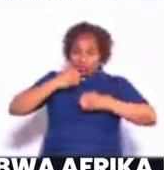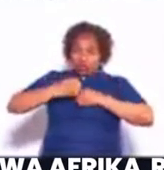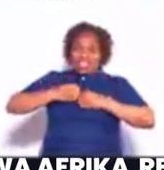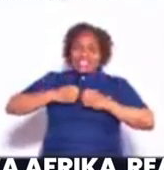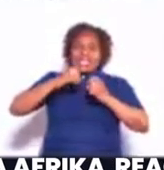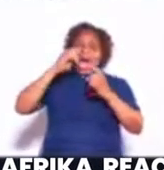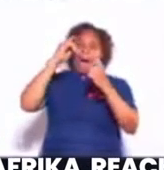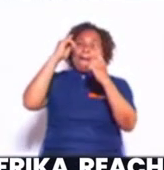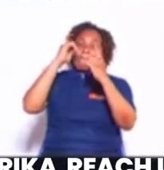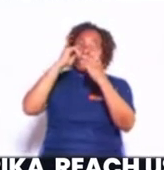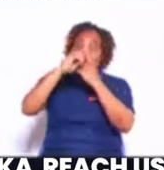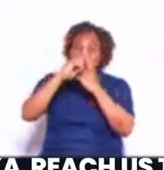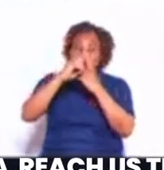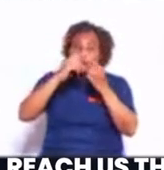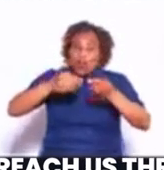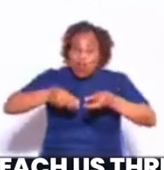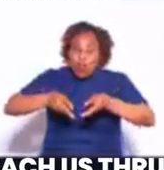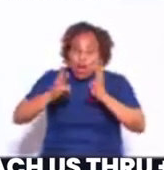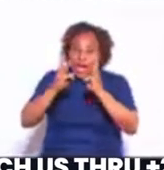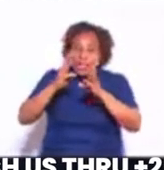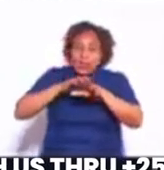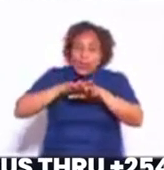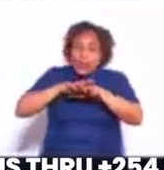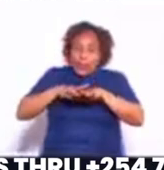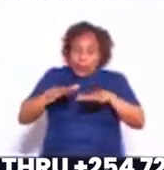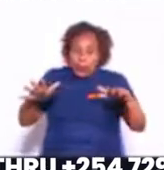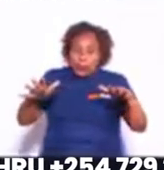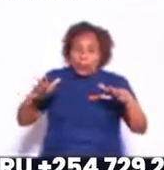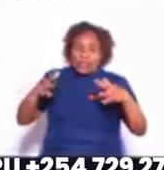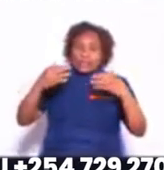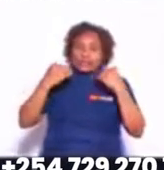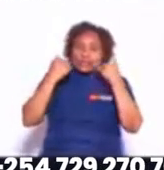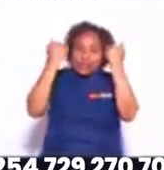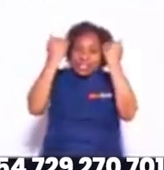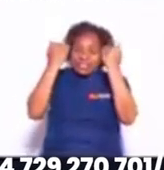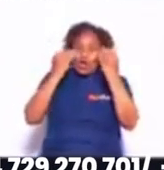ways to relieve stress, communicate effectively,